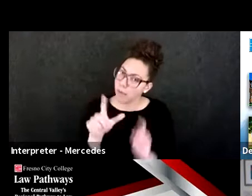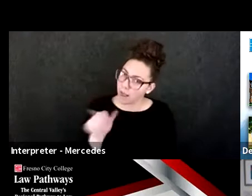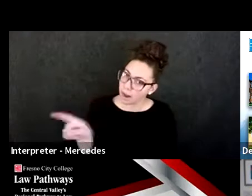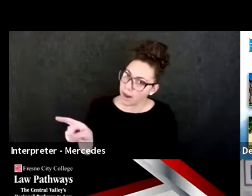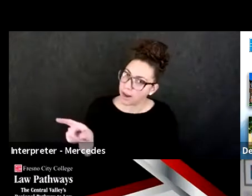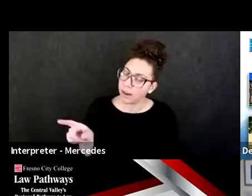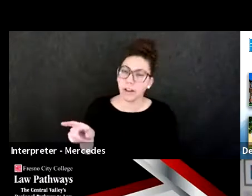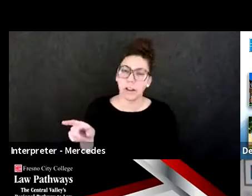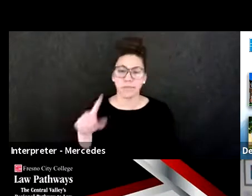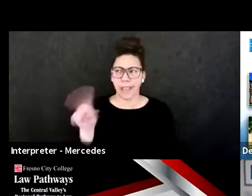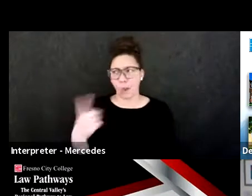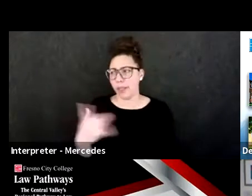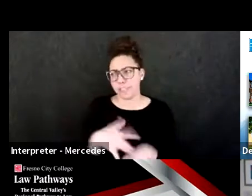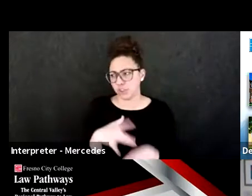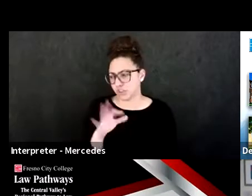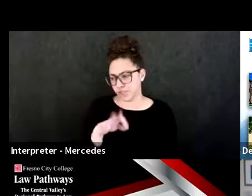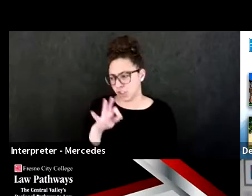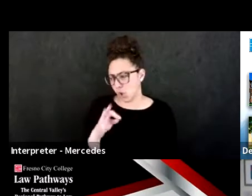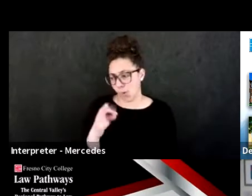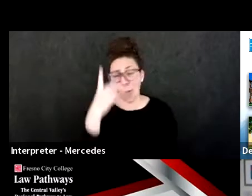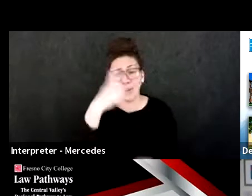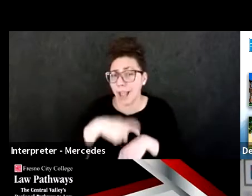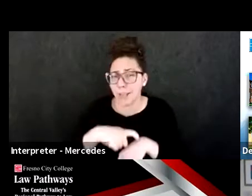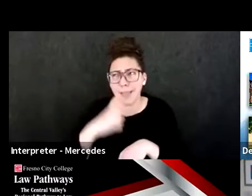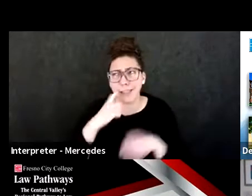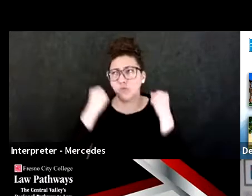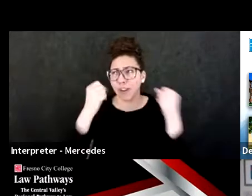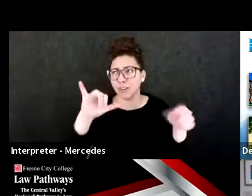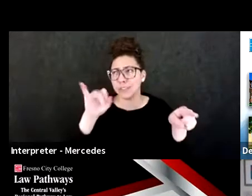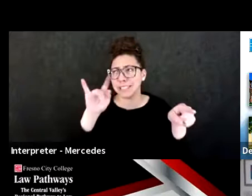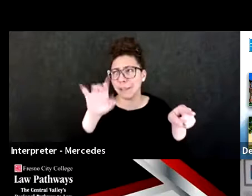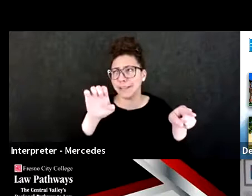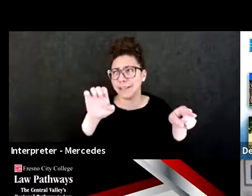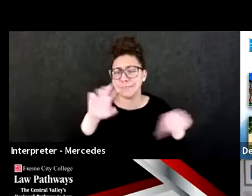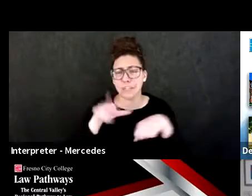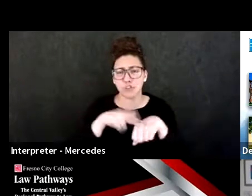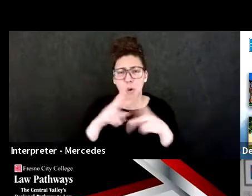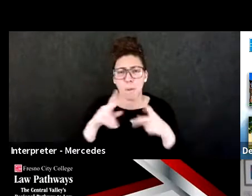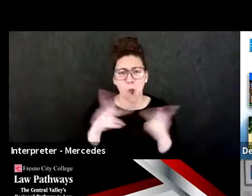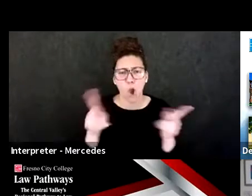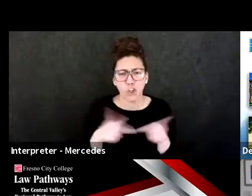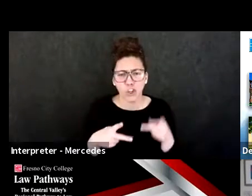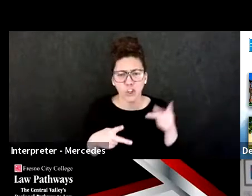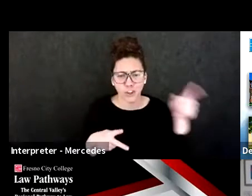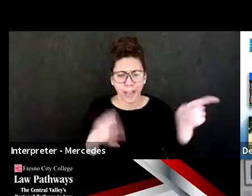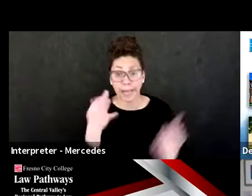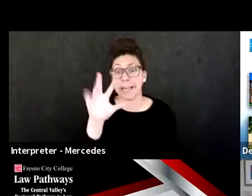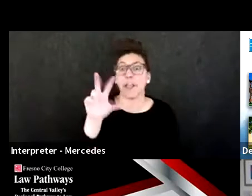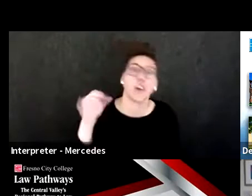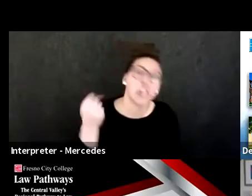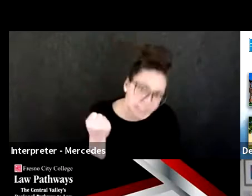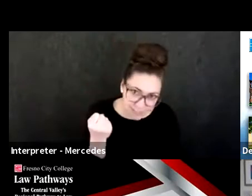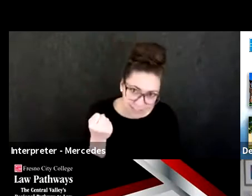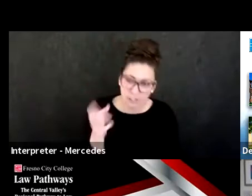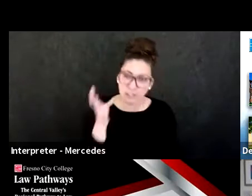had only been through Fresno maybe once, going to Yosemite National Park, probably in the 1930s, right? So think of Fresno in 1930. And